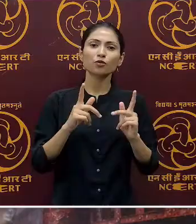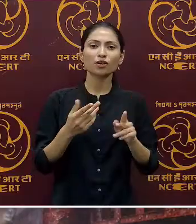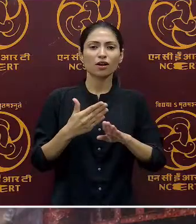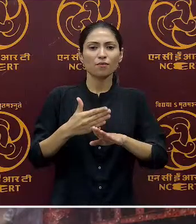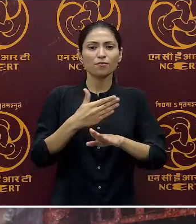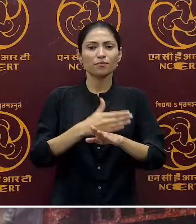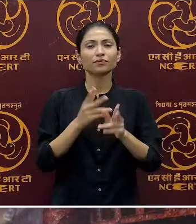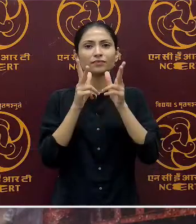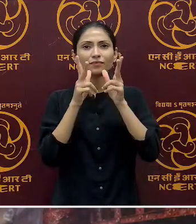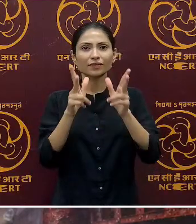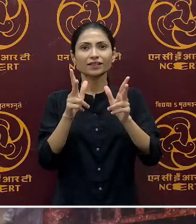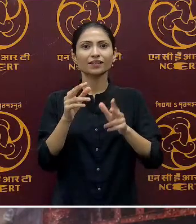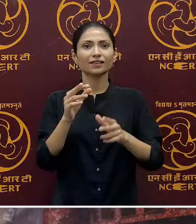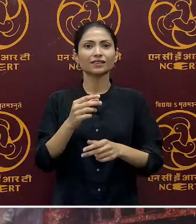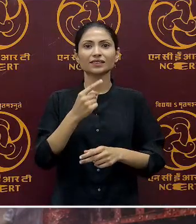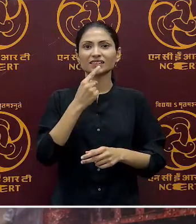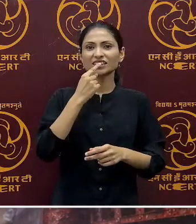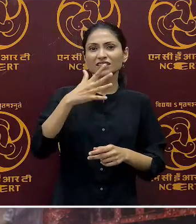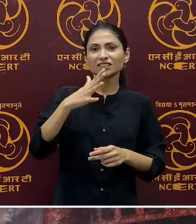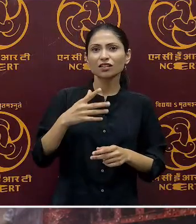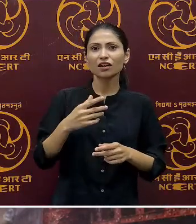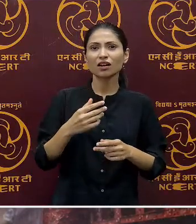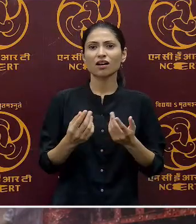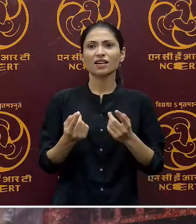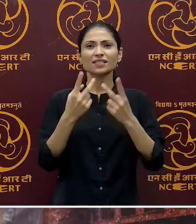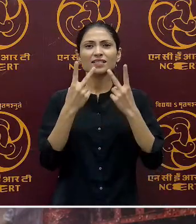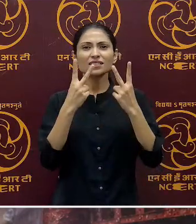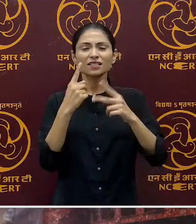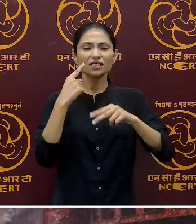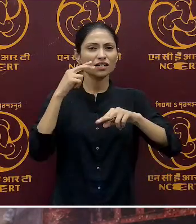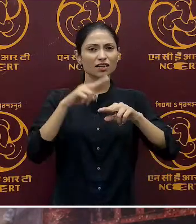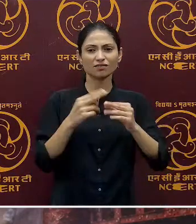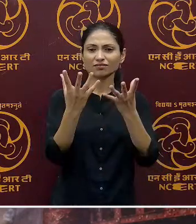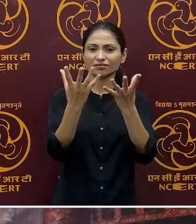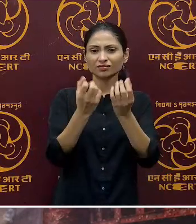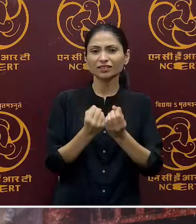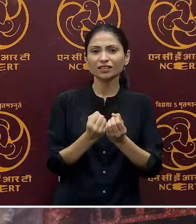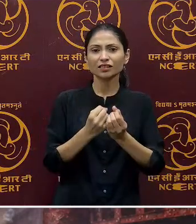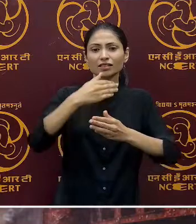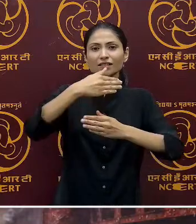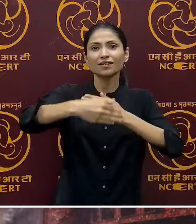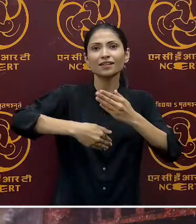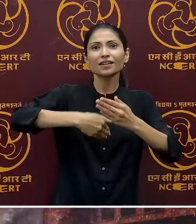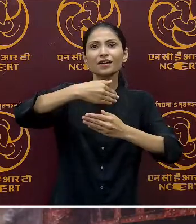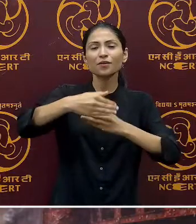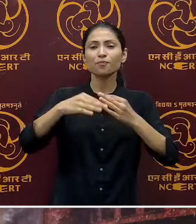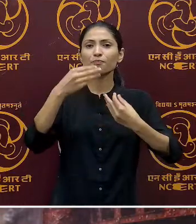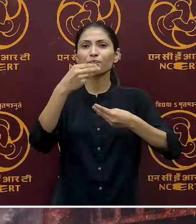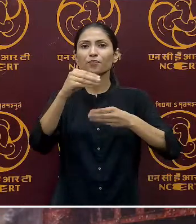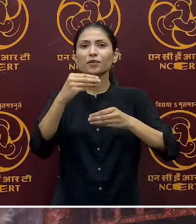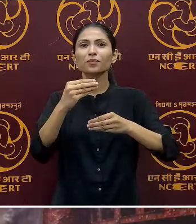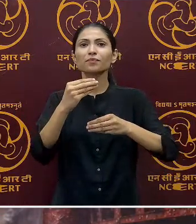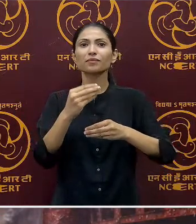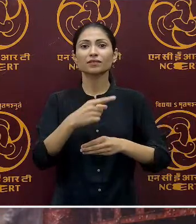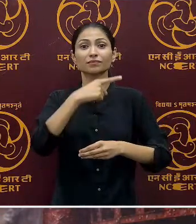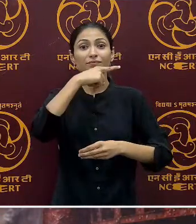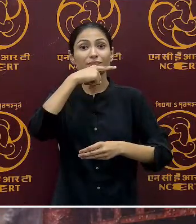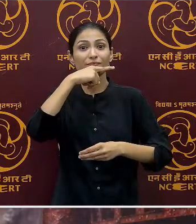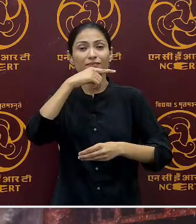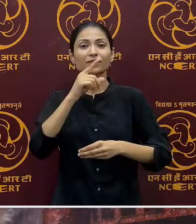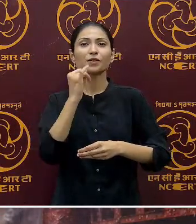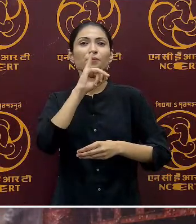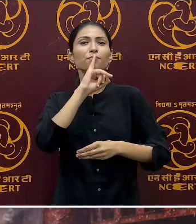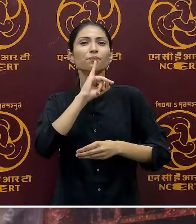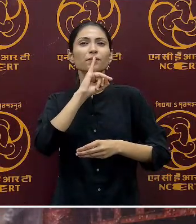purchase any ornament of silver, they wrap it in a pink paper. Yes, and if we do not wrap it in a pink paper